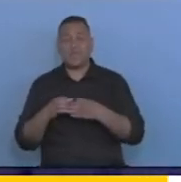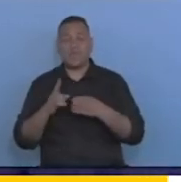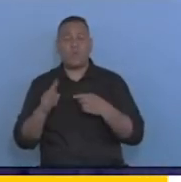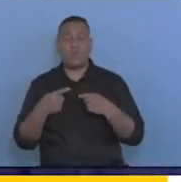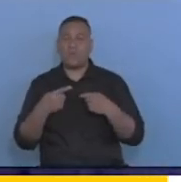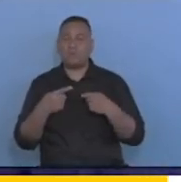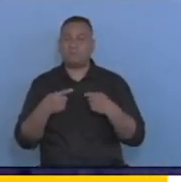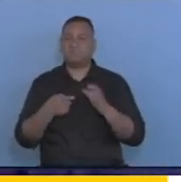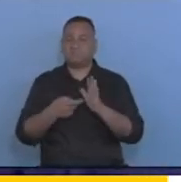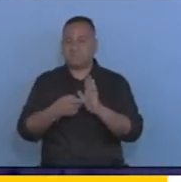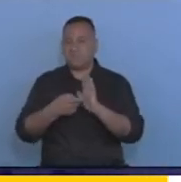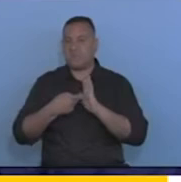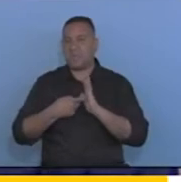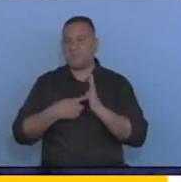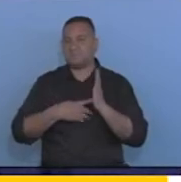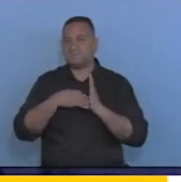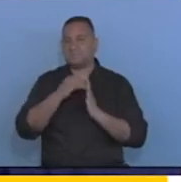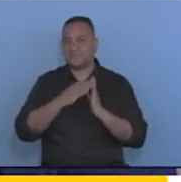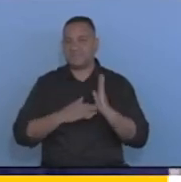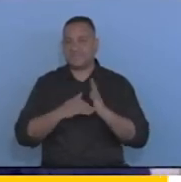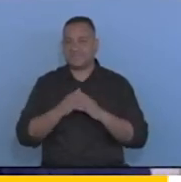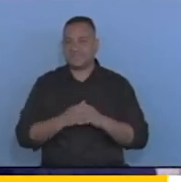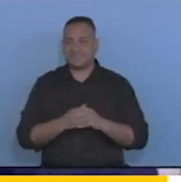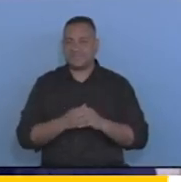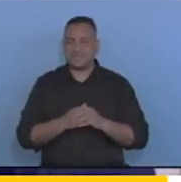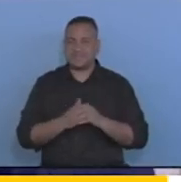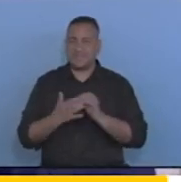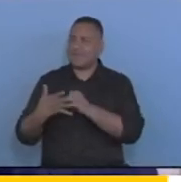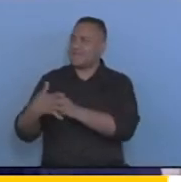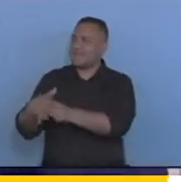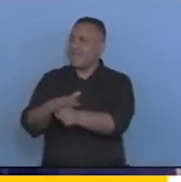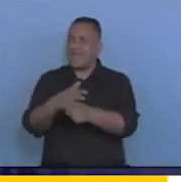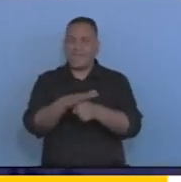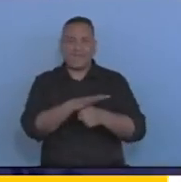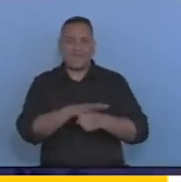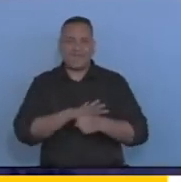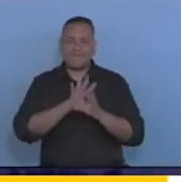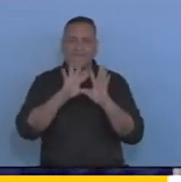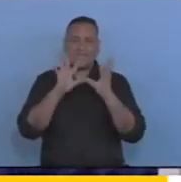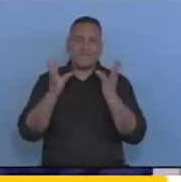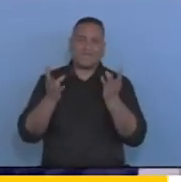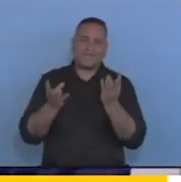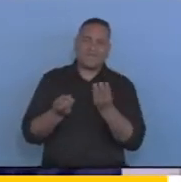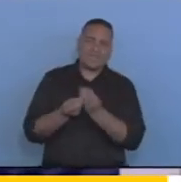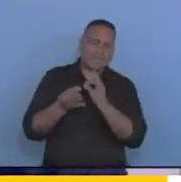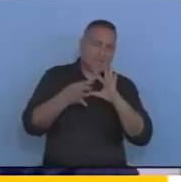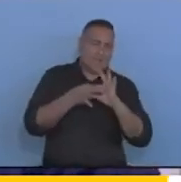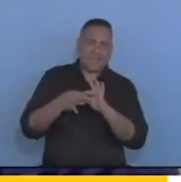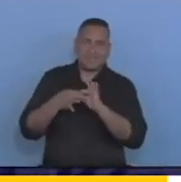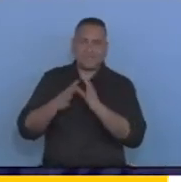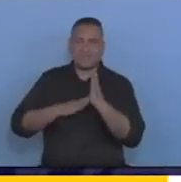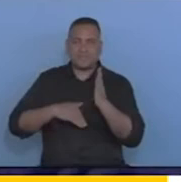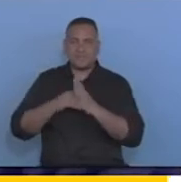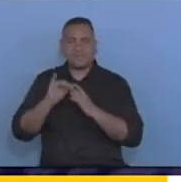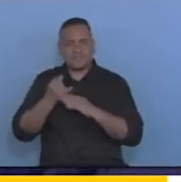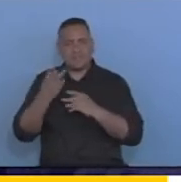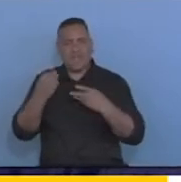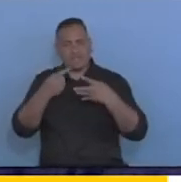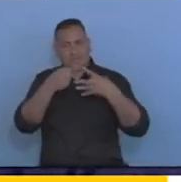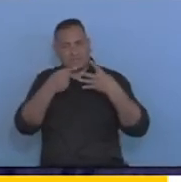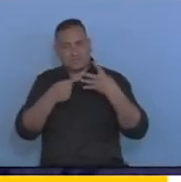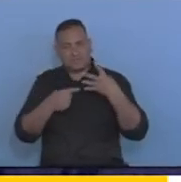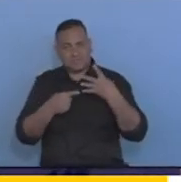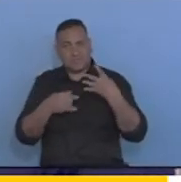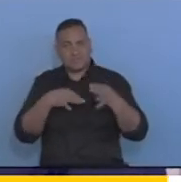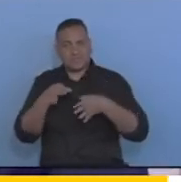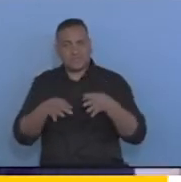especially when you're going to decide to study. And it covers so much when it comes to building in terms of civil engineering. But there's still a couple of things we want to touch base on. And we are going to